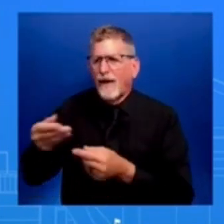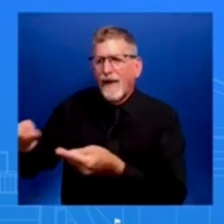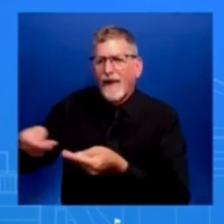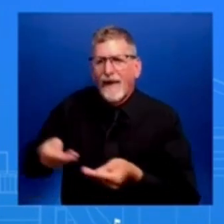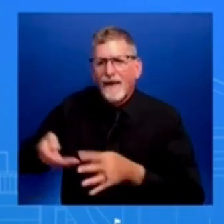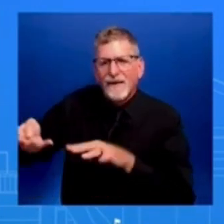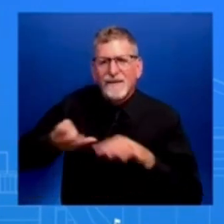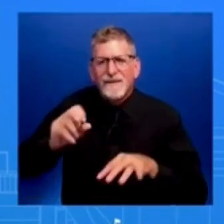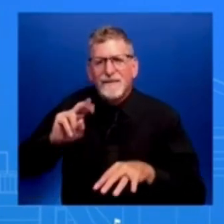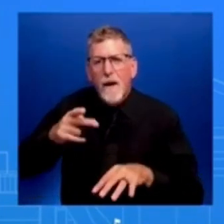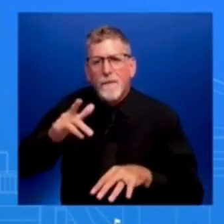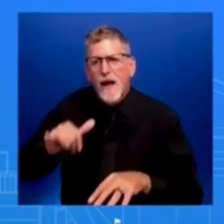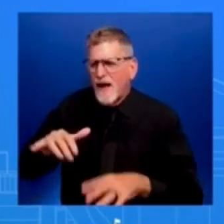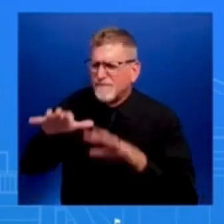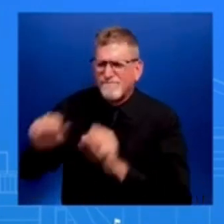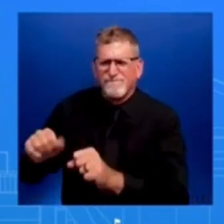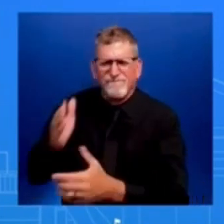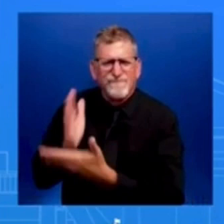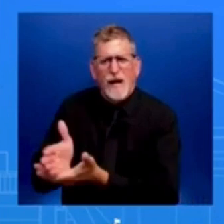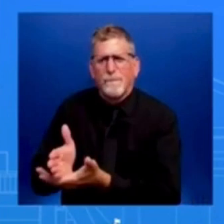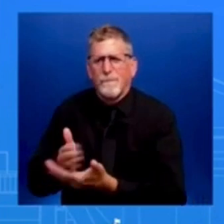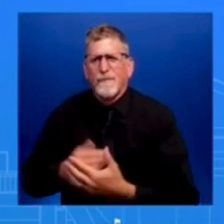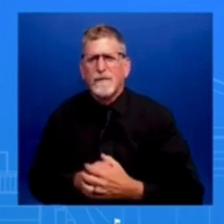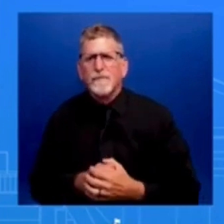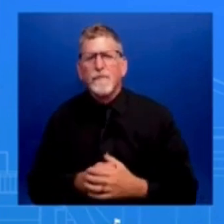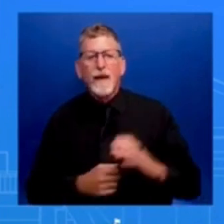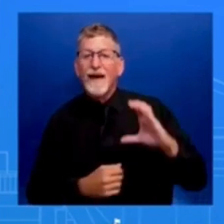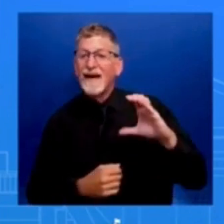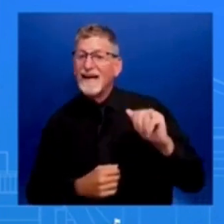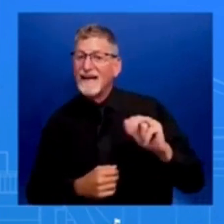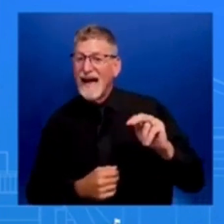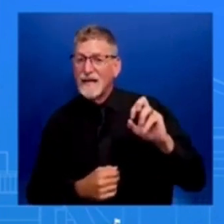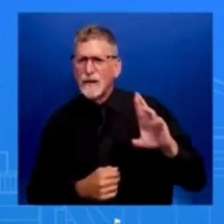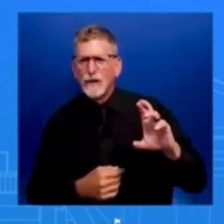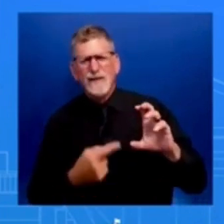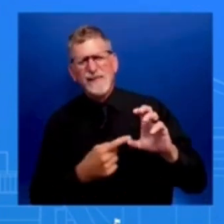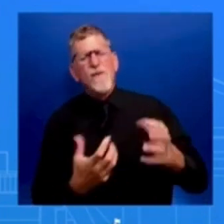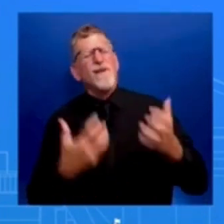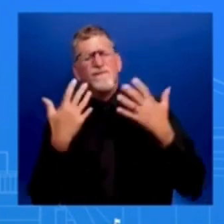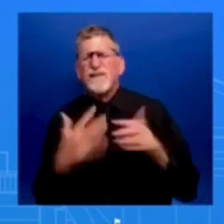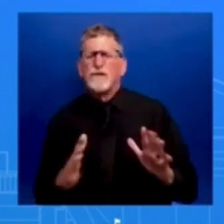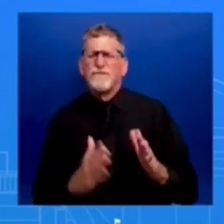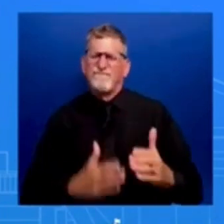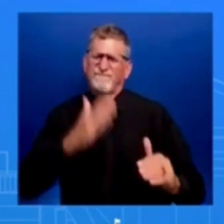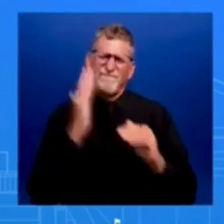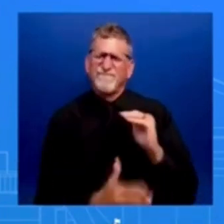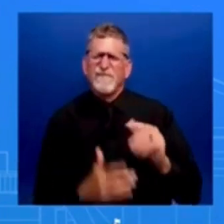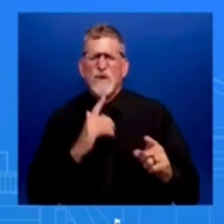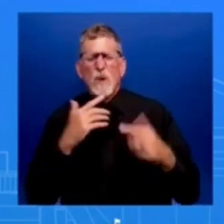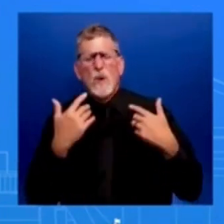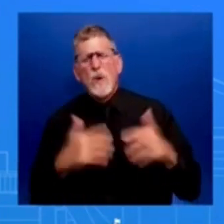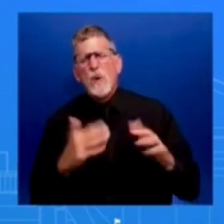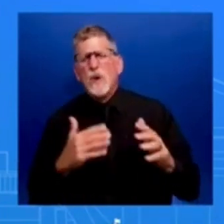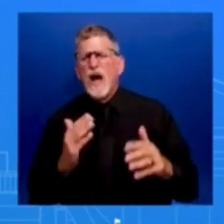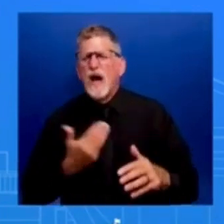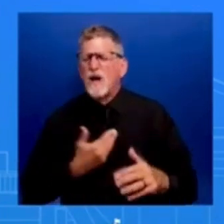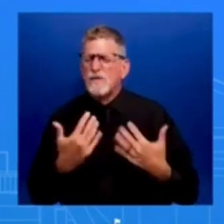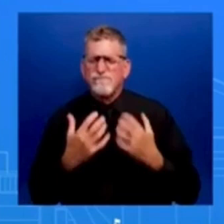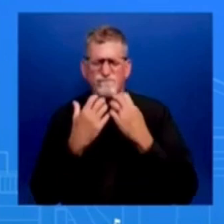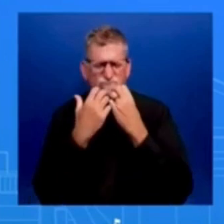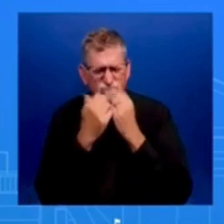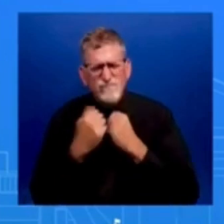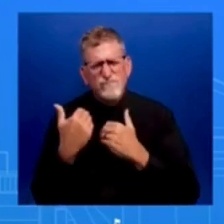it, delivering on our sacred obligation to our veterans, tackling the mental health crisis, and beating the